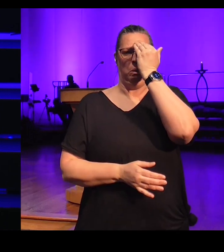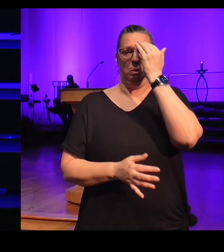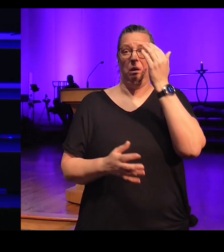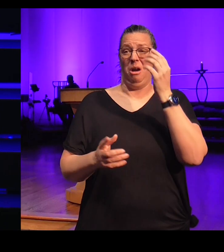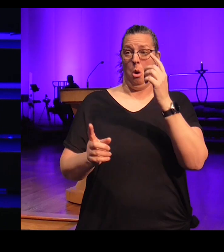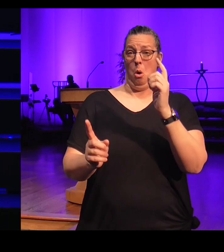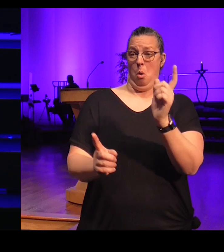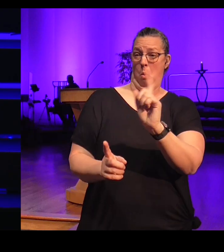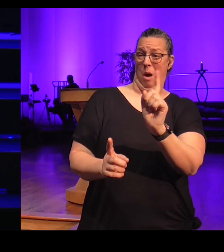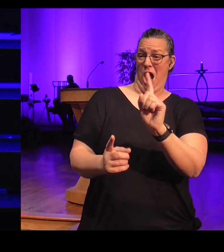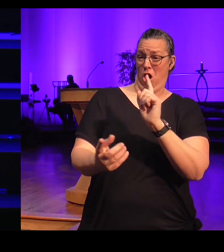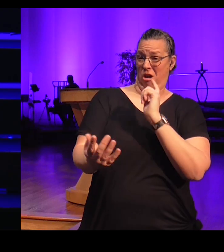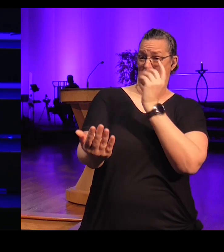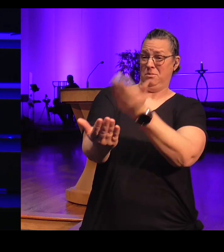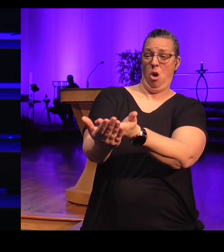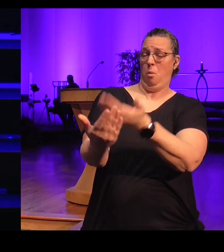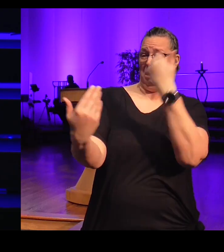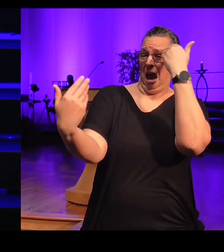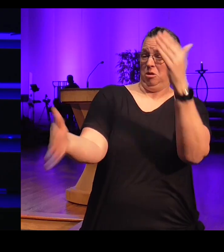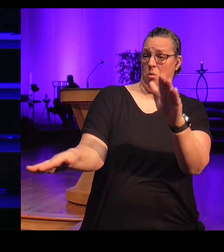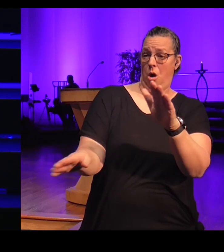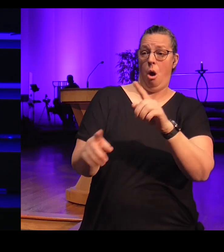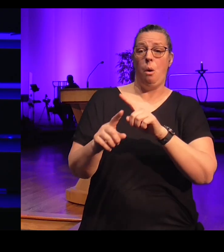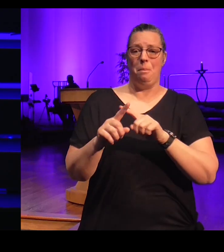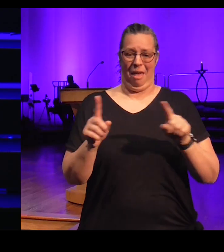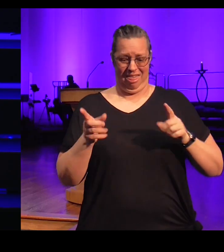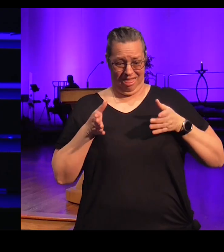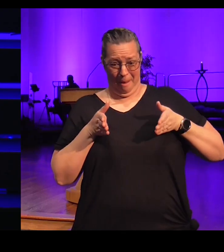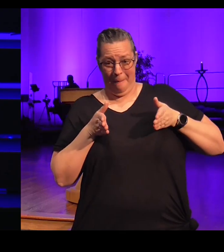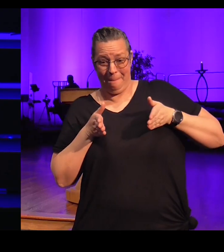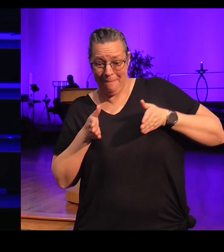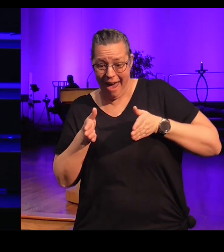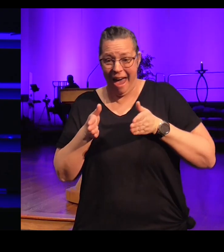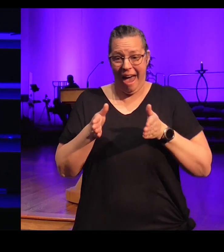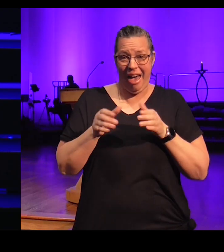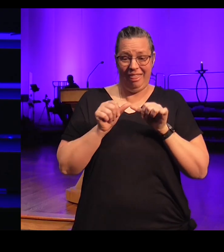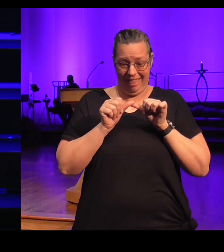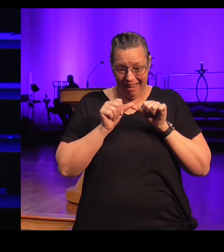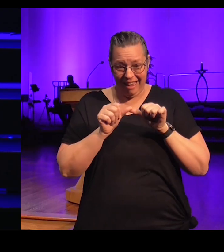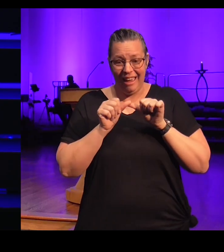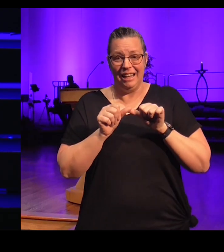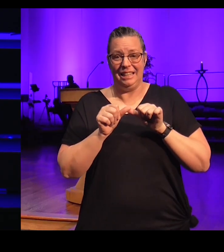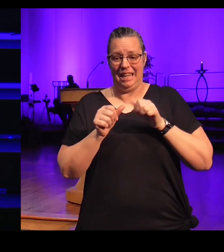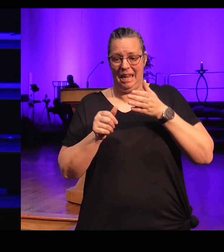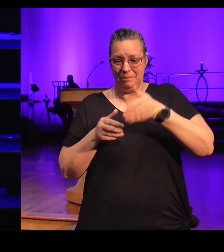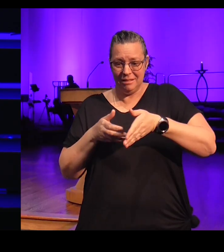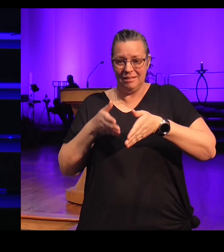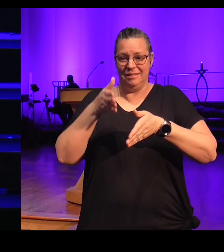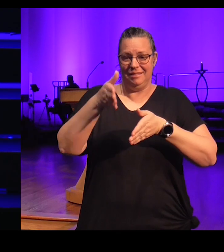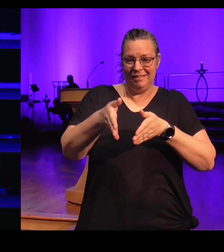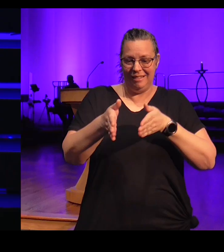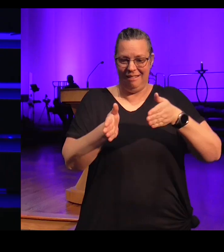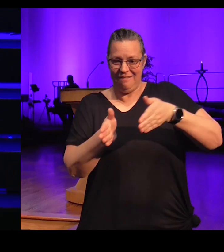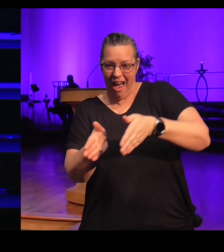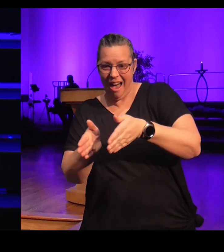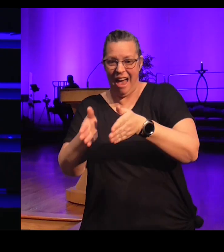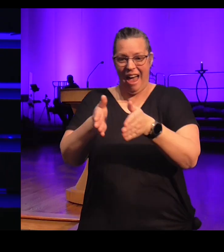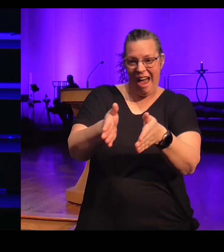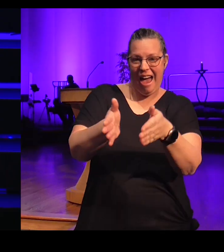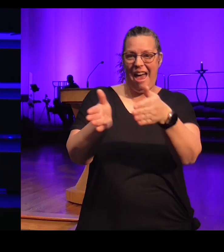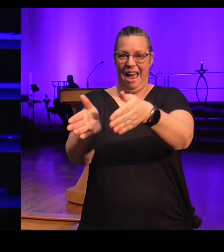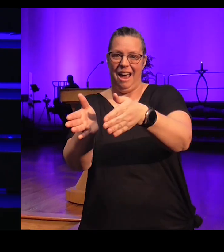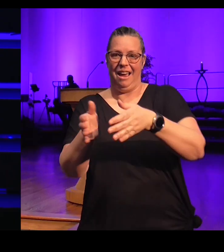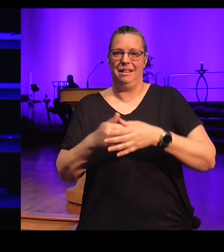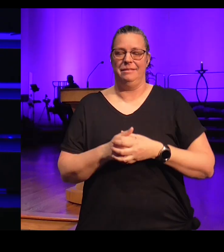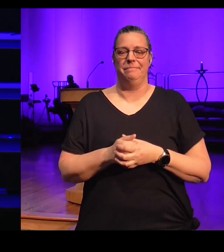know where we're going, the path keeps forming. As we walk, as we step, the path